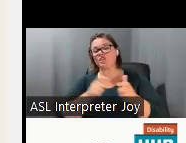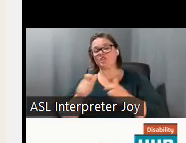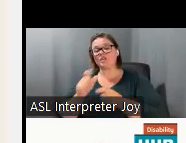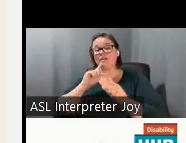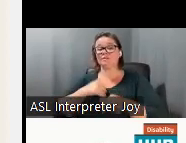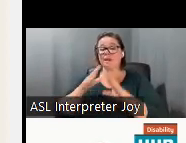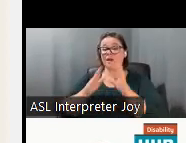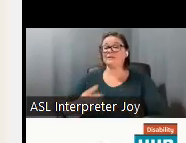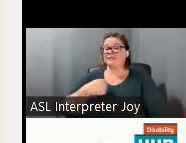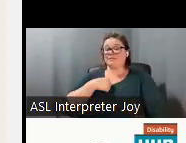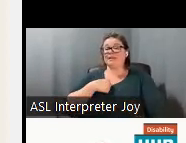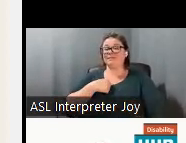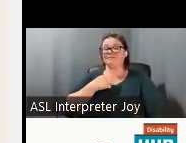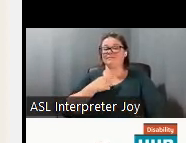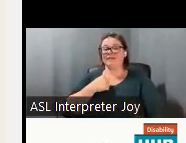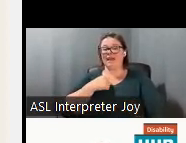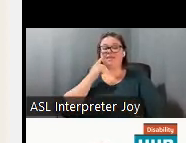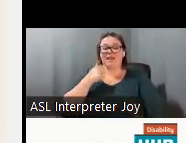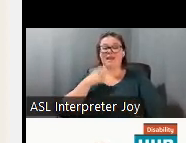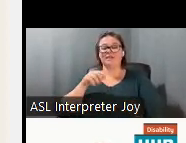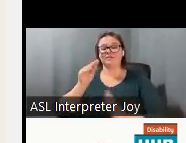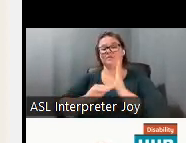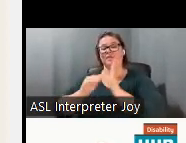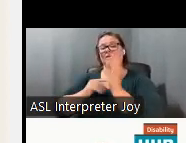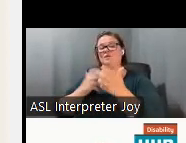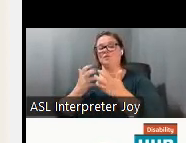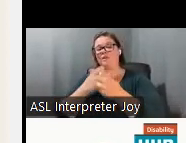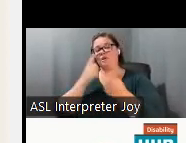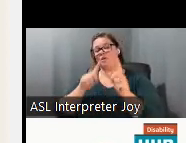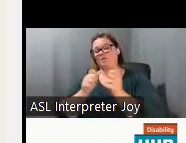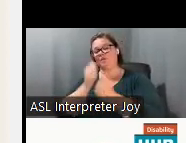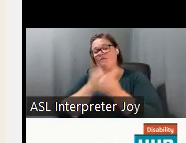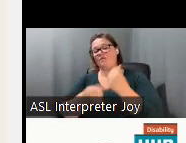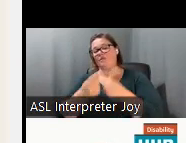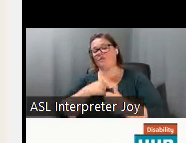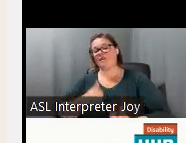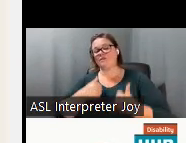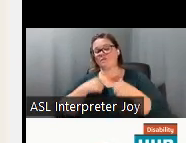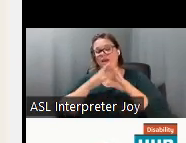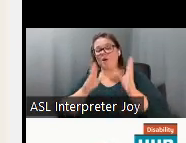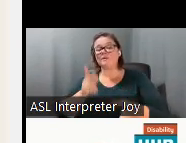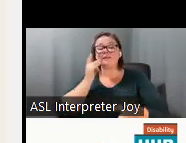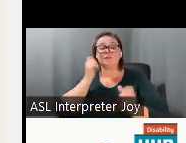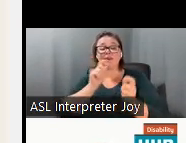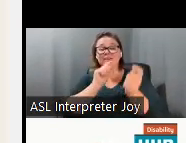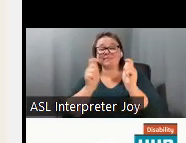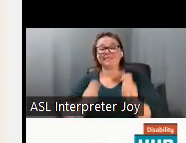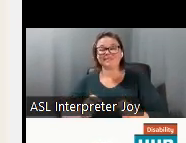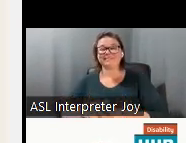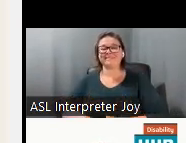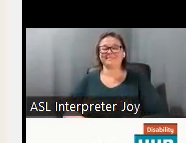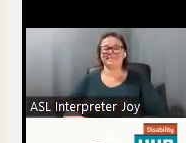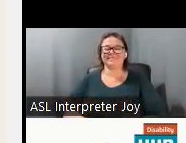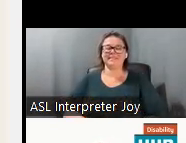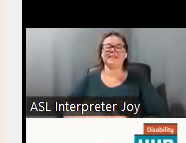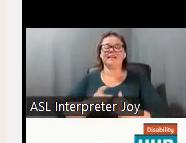me. I think I need to fill out this roommate agreement with everybody that lives in my house, see if we can make some changes around here. And